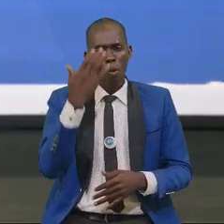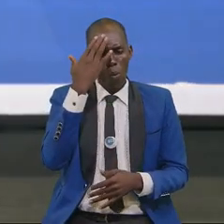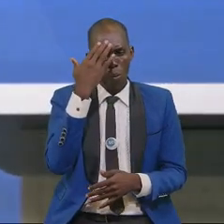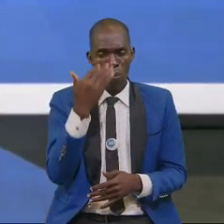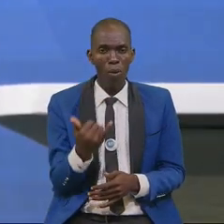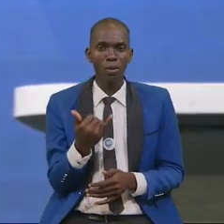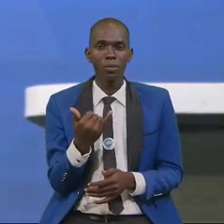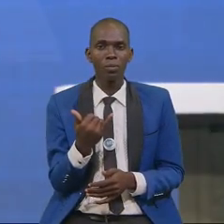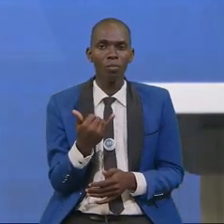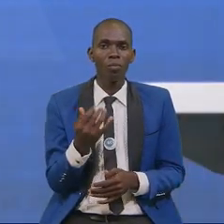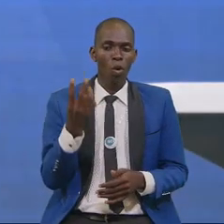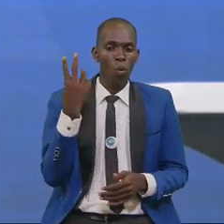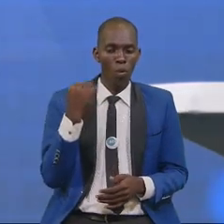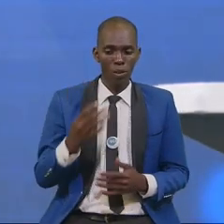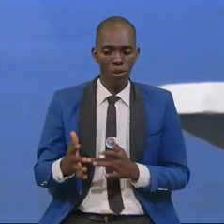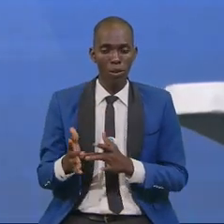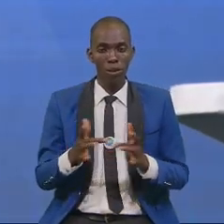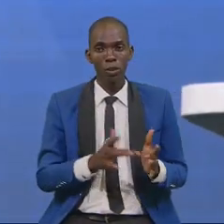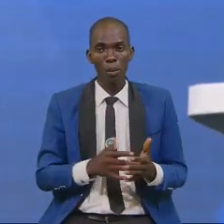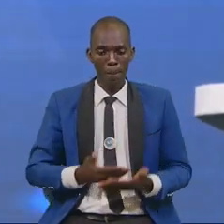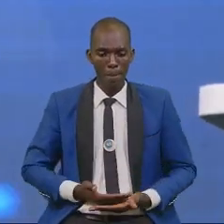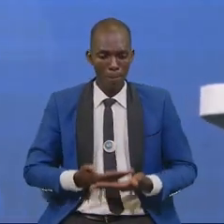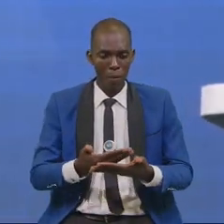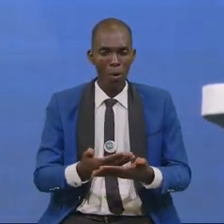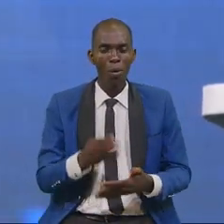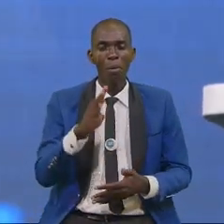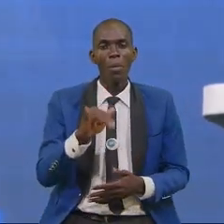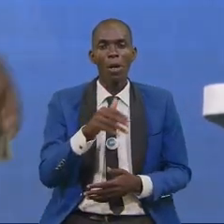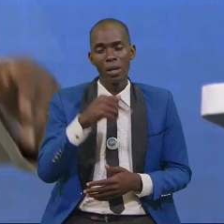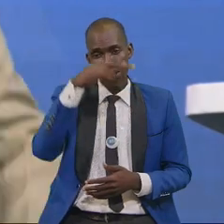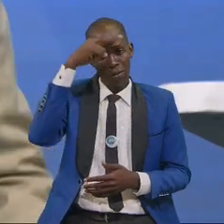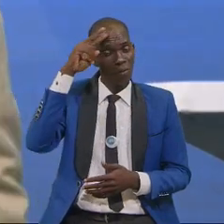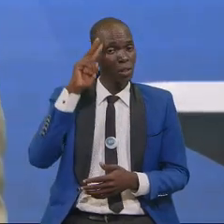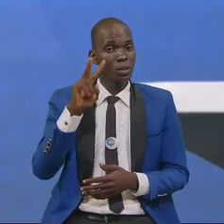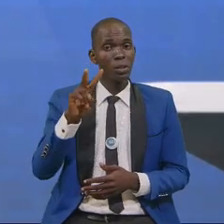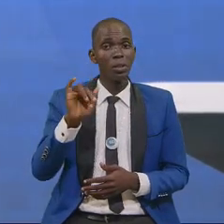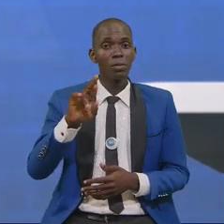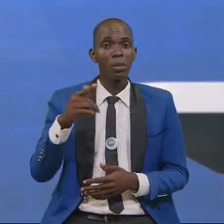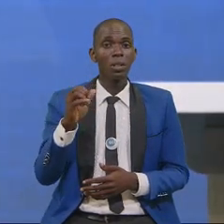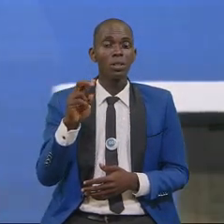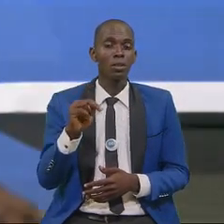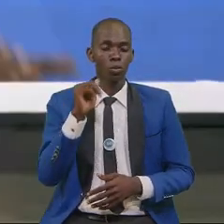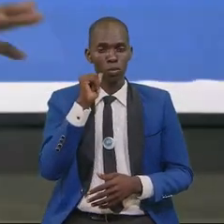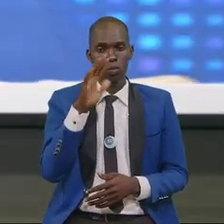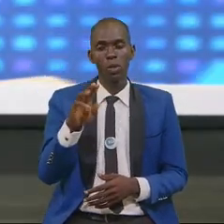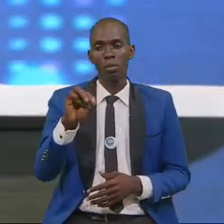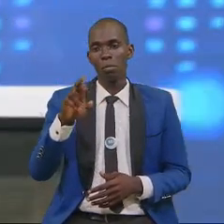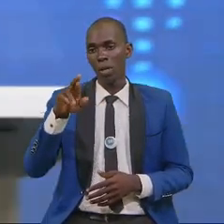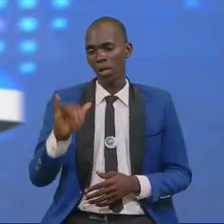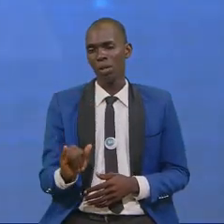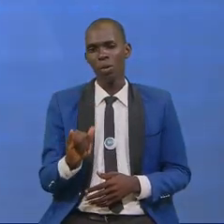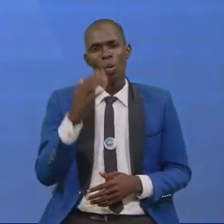Jesus born of Virgin Mary? Because of us. Unto us. Why did he go to